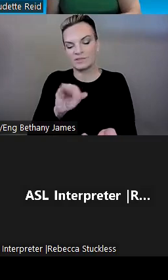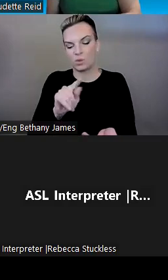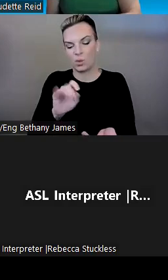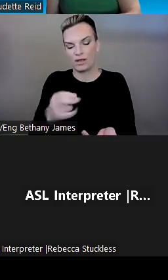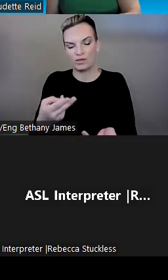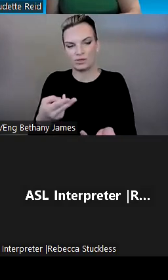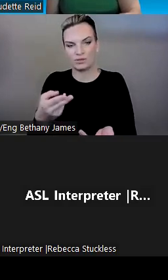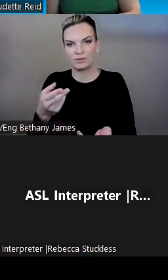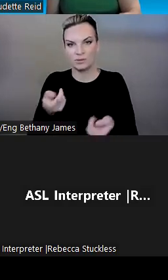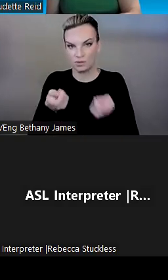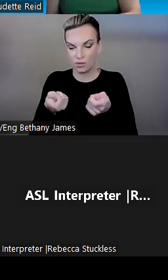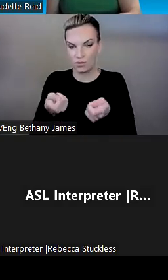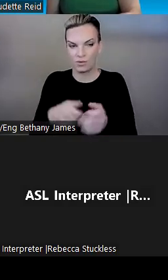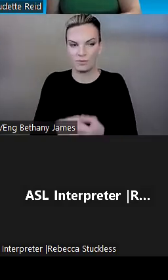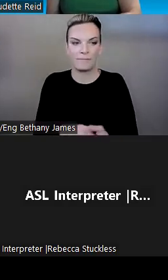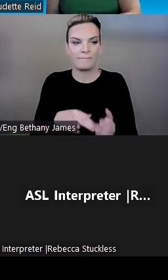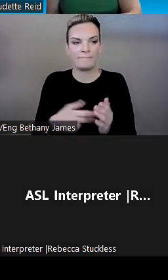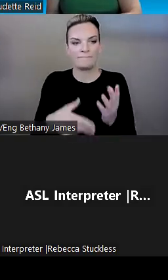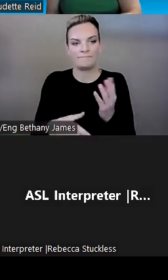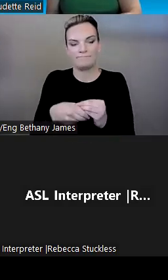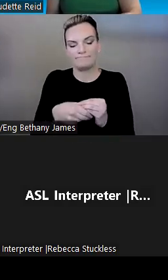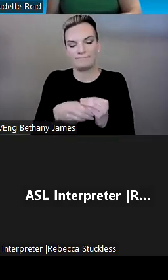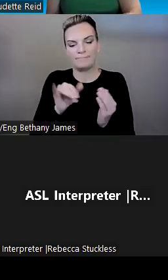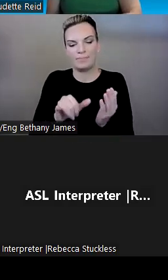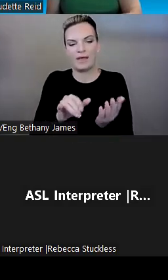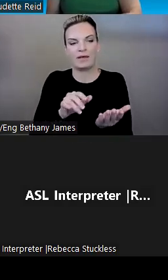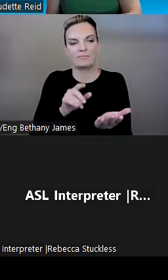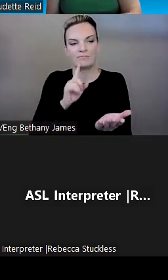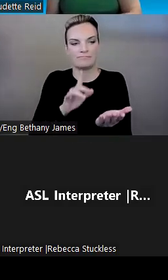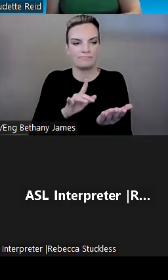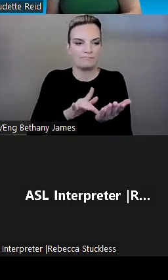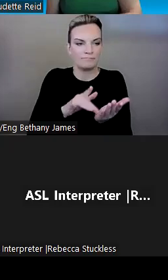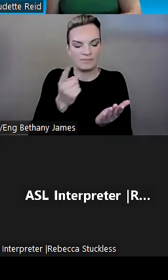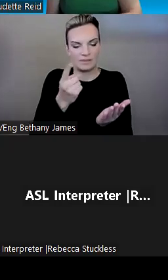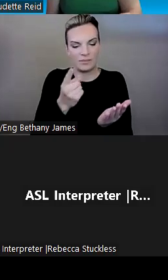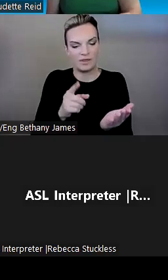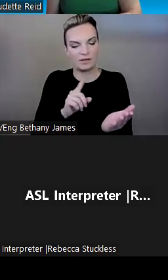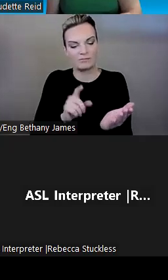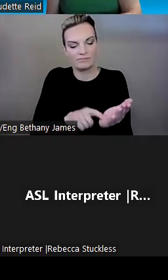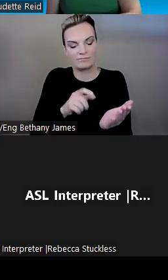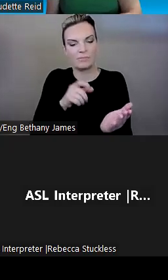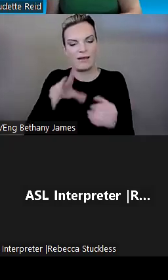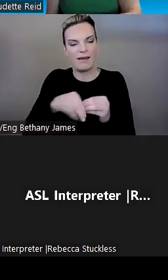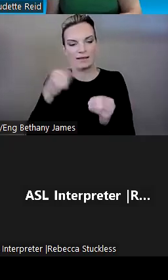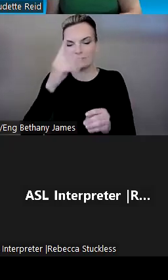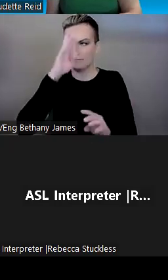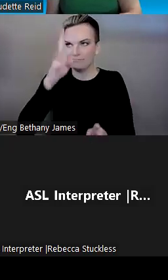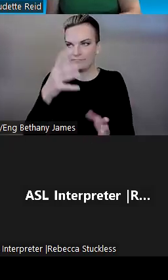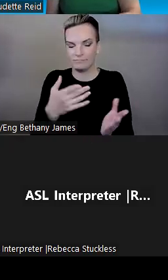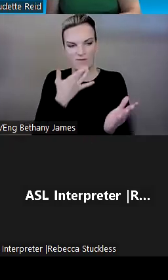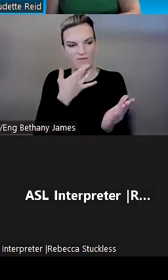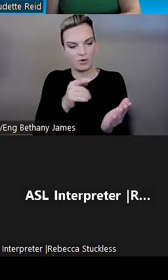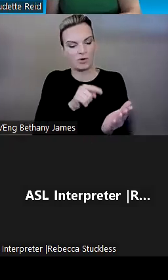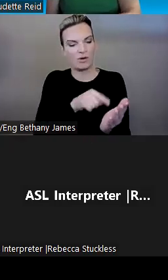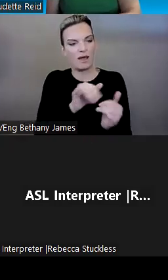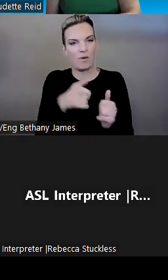that it uses an added switch to be able to control the how you choose things on the screen